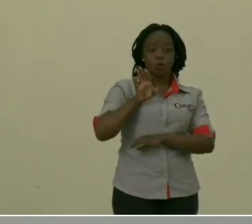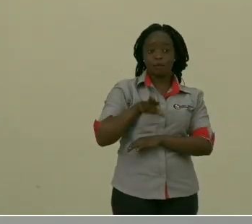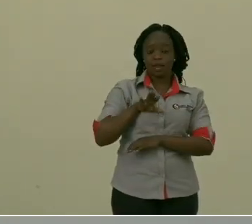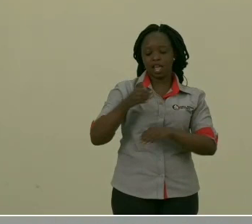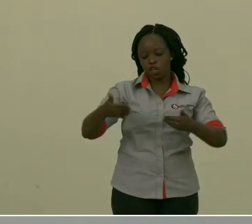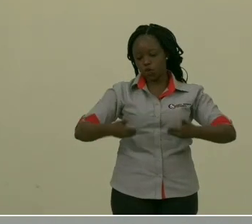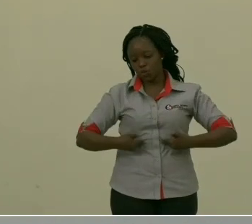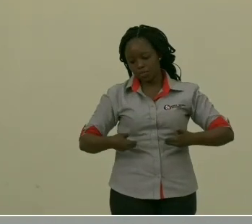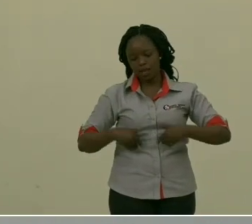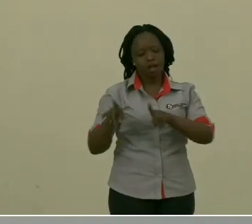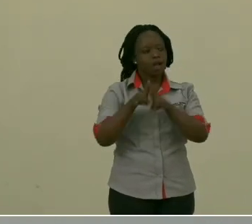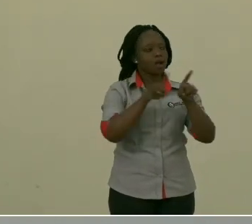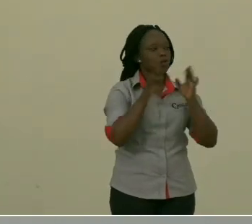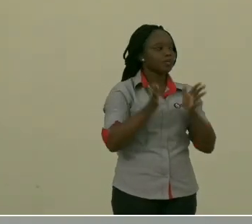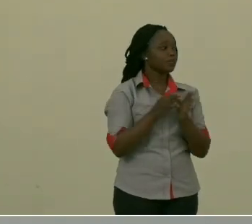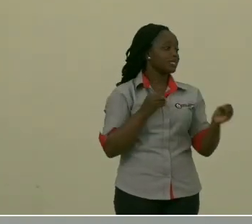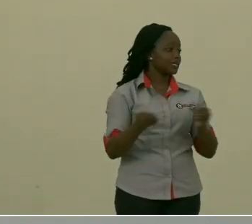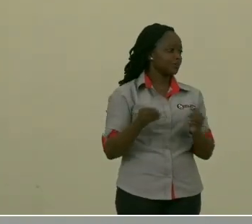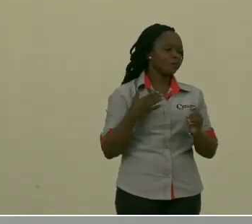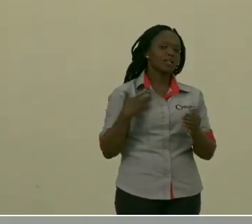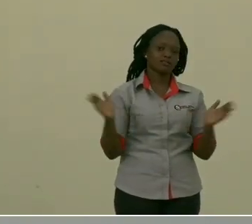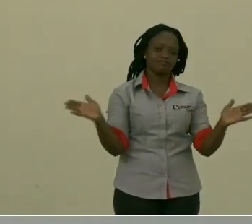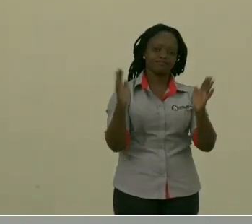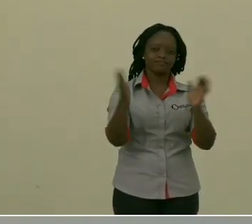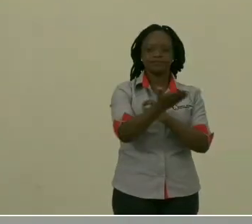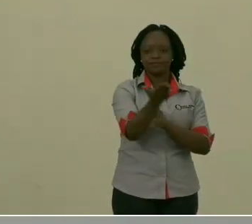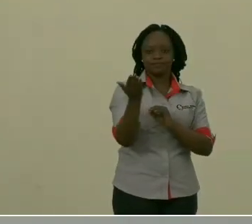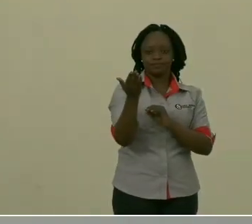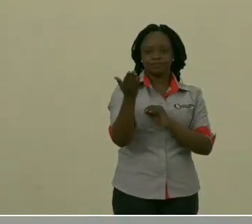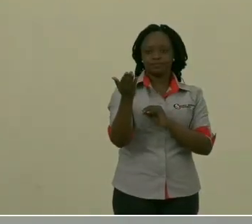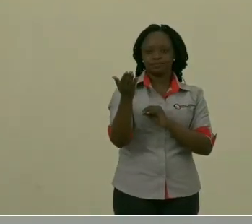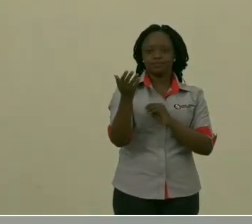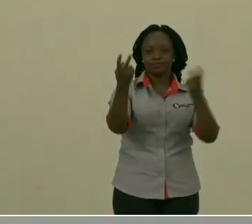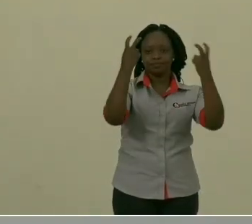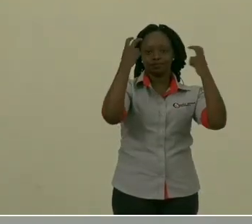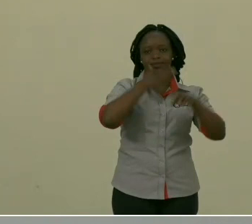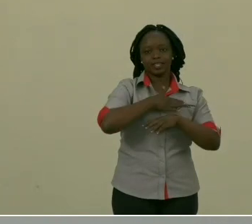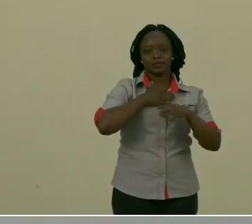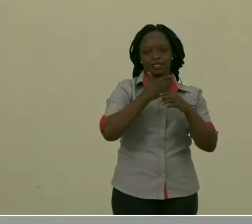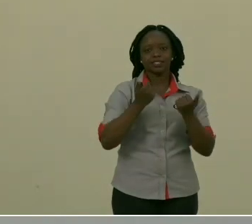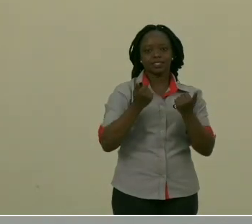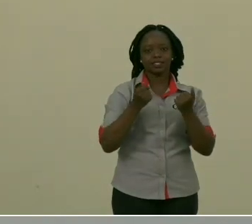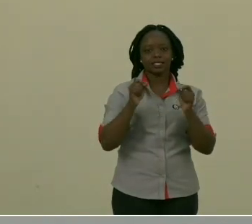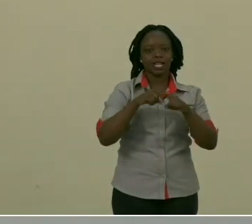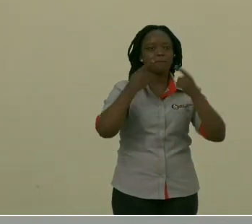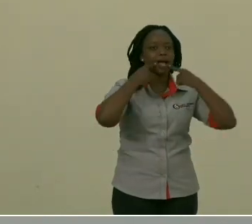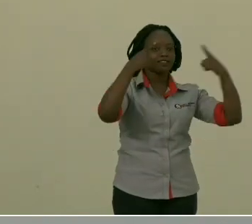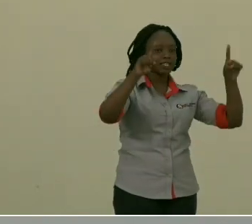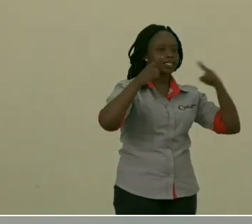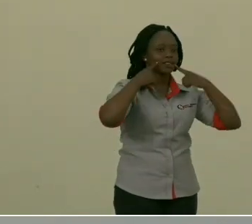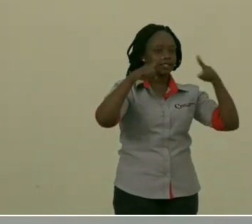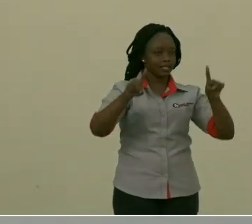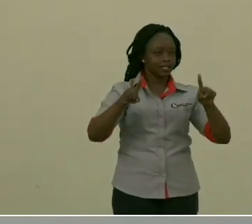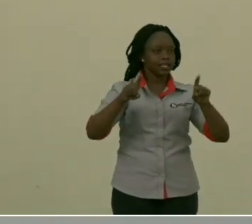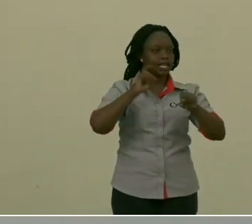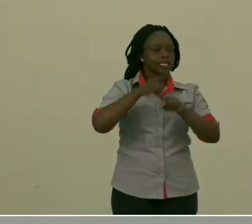youth, and also persons with disability. So I want to urge us, when these contracts are advertised by KRA,